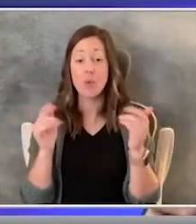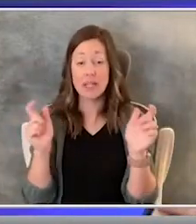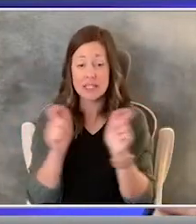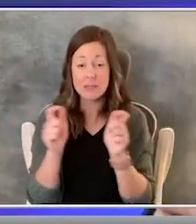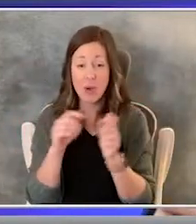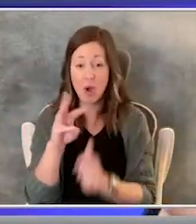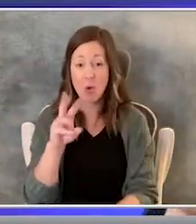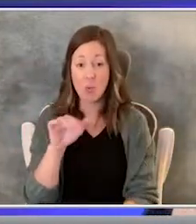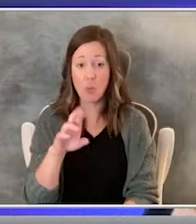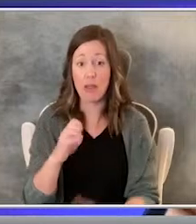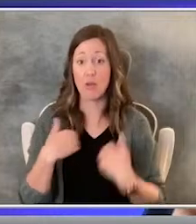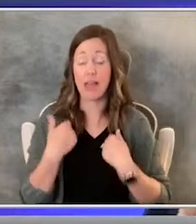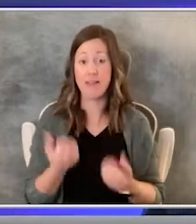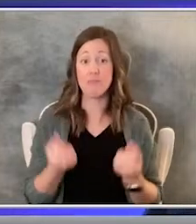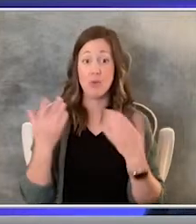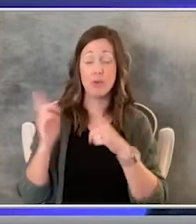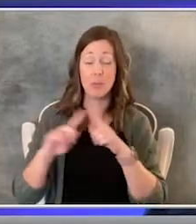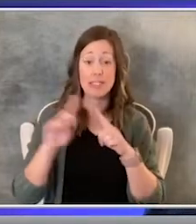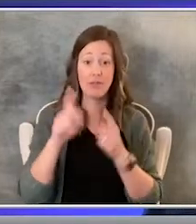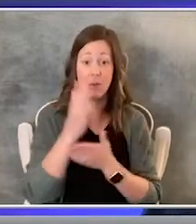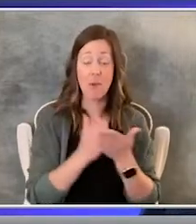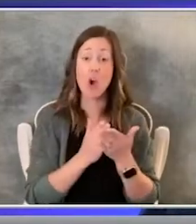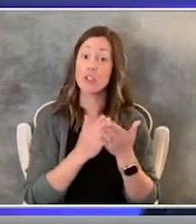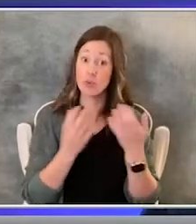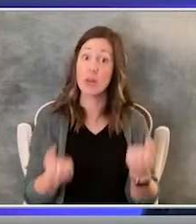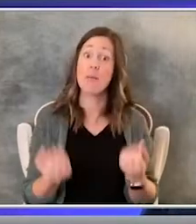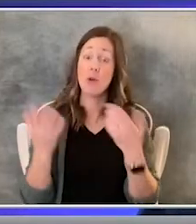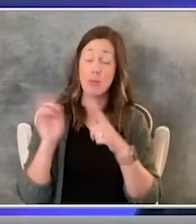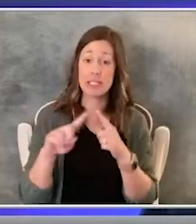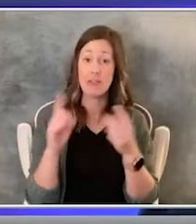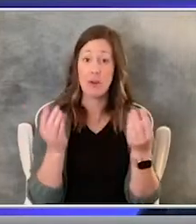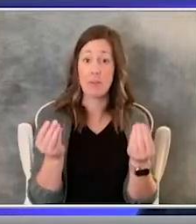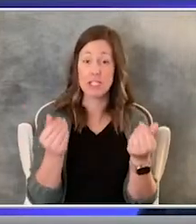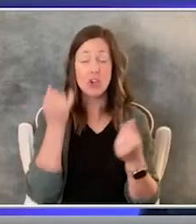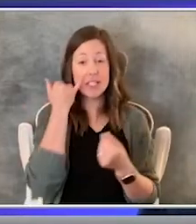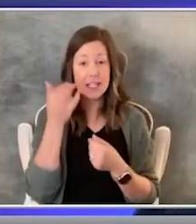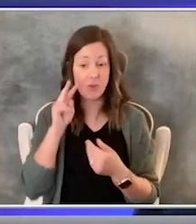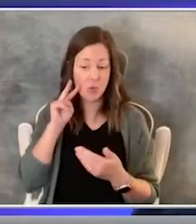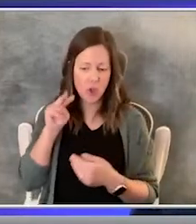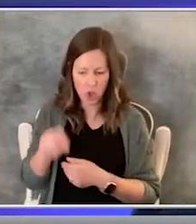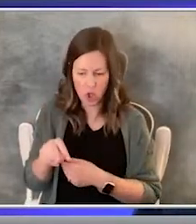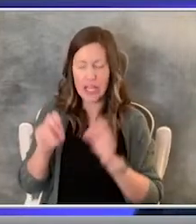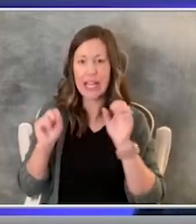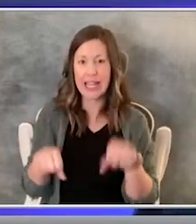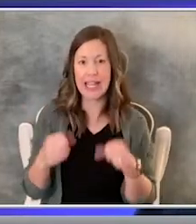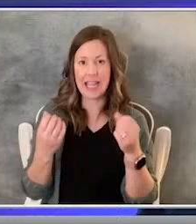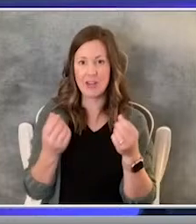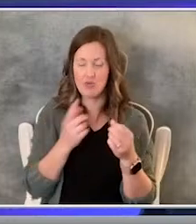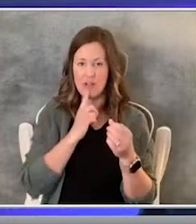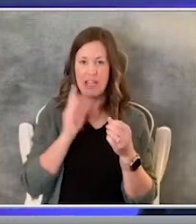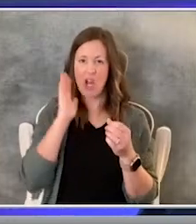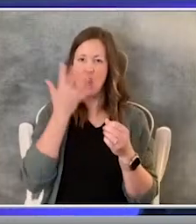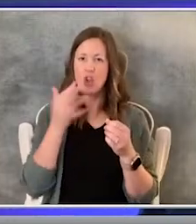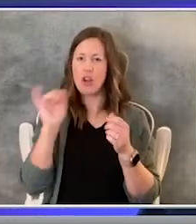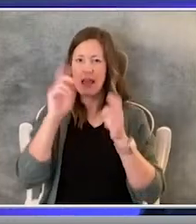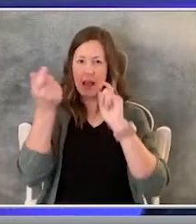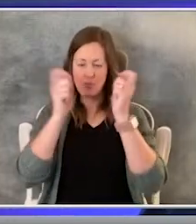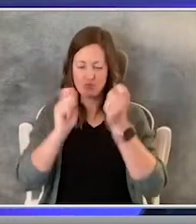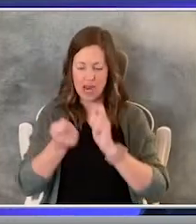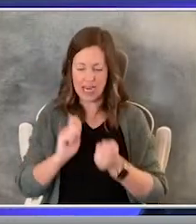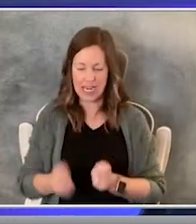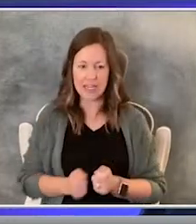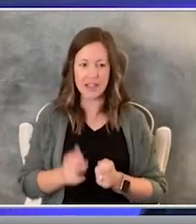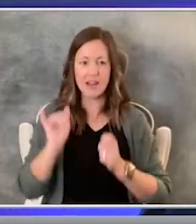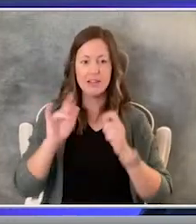dismissive, but let's pursue, you know, what the possibilities are. And I think it is. For